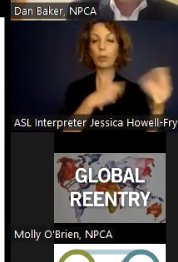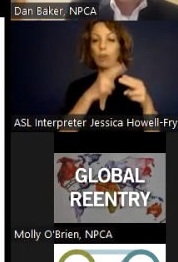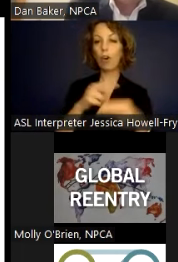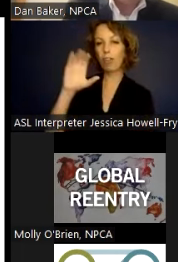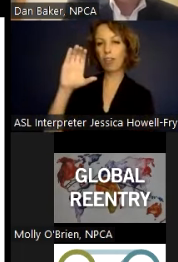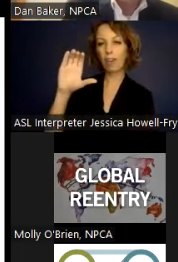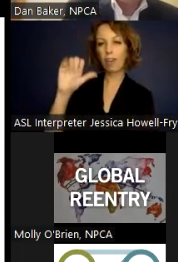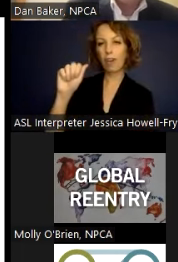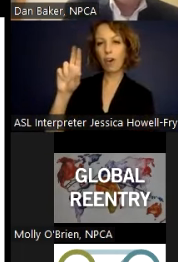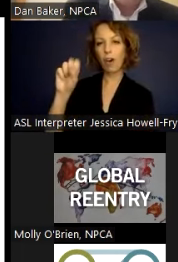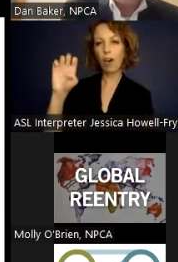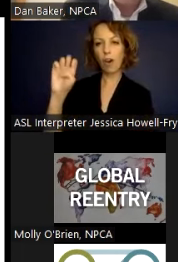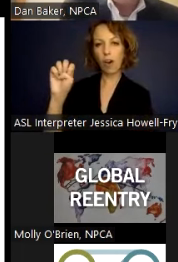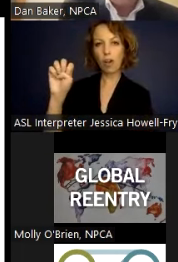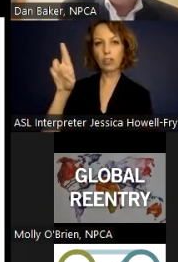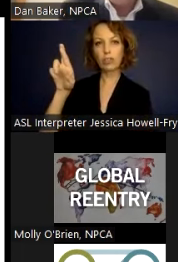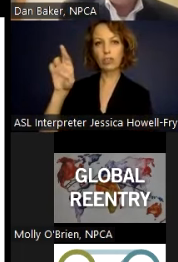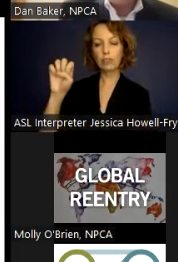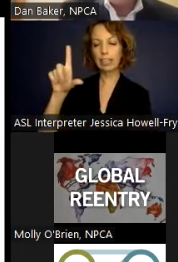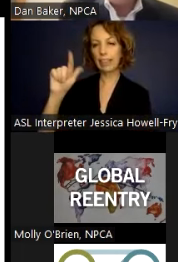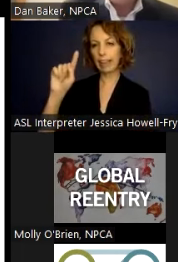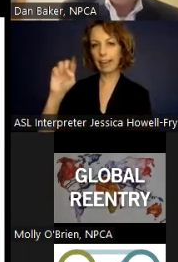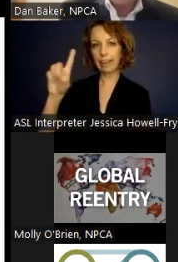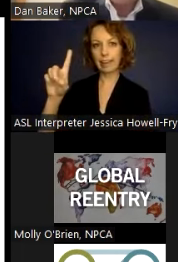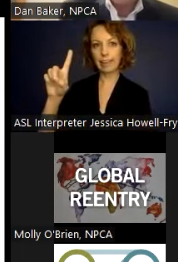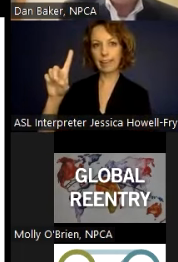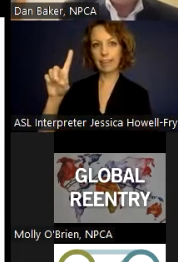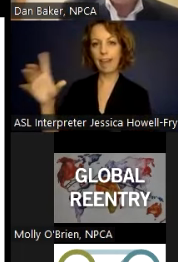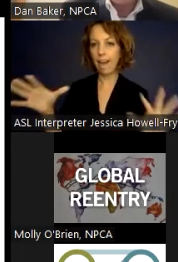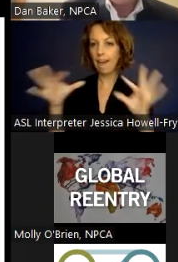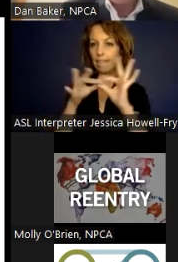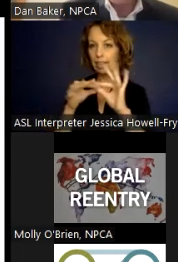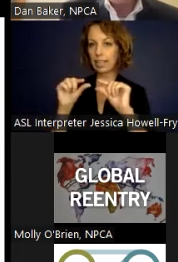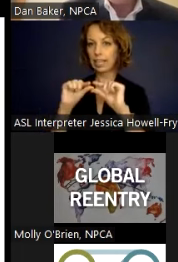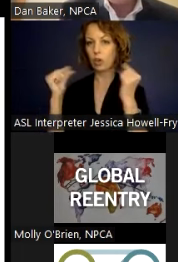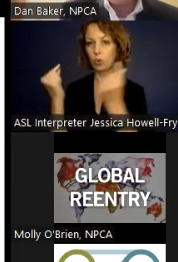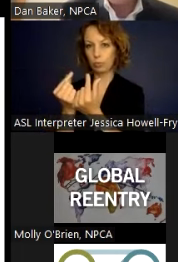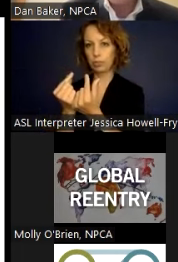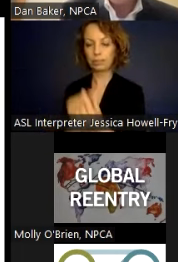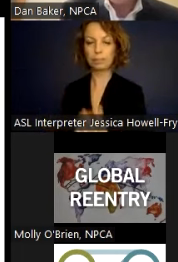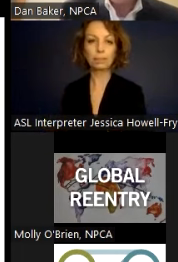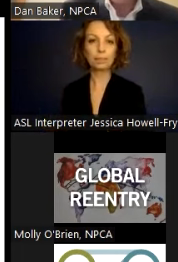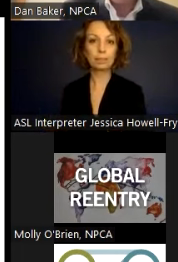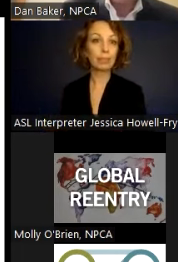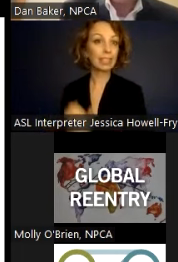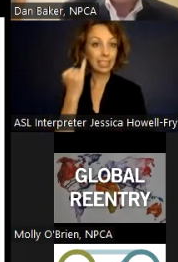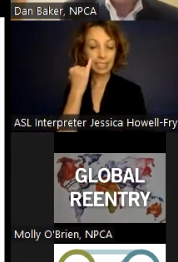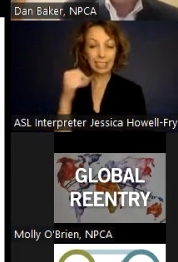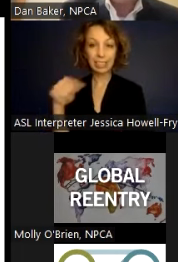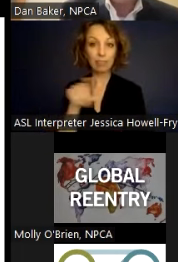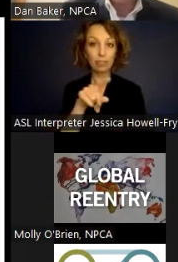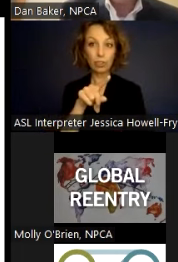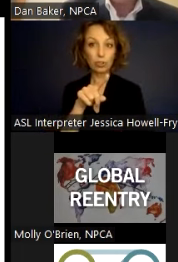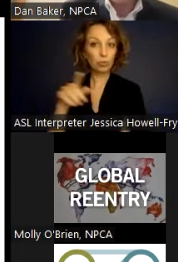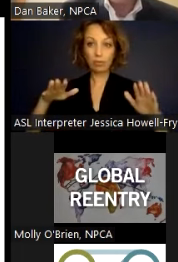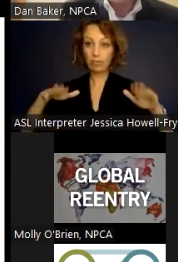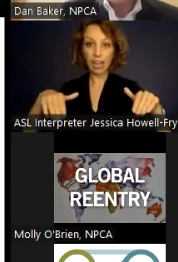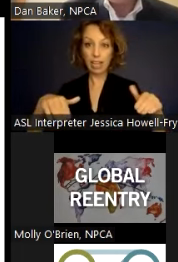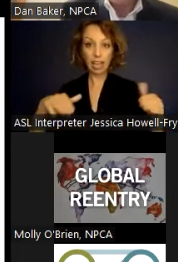here. And I add this slide just because I want to encourage everybody who's not already to explore these